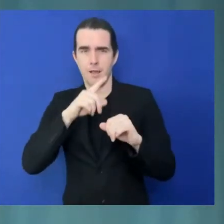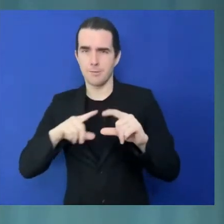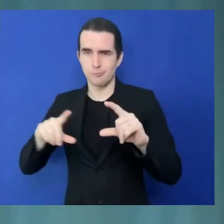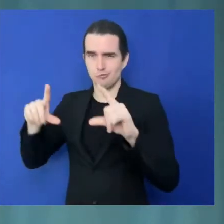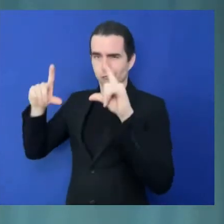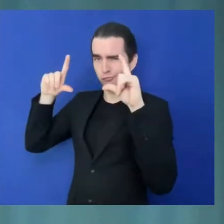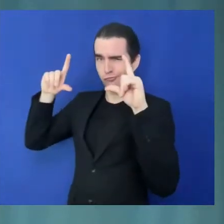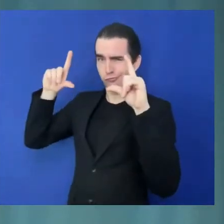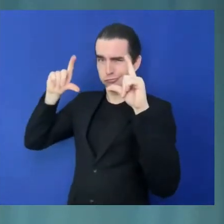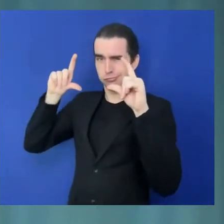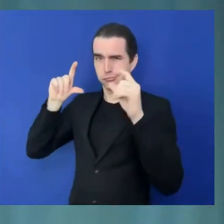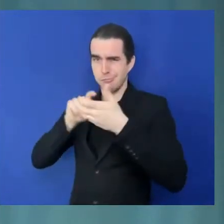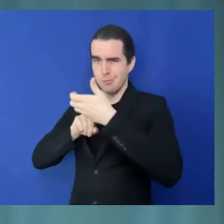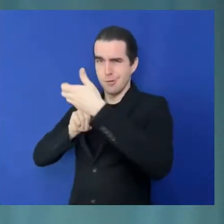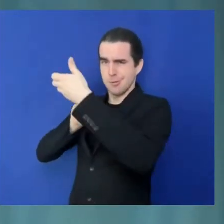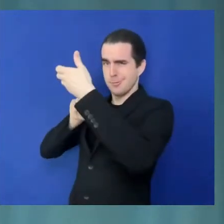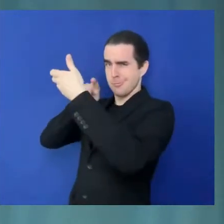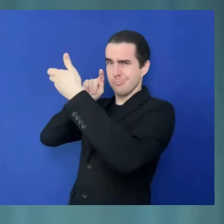2022.